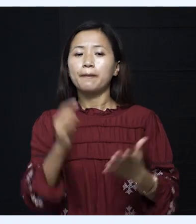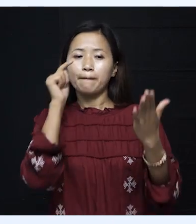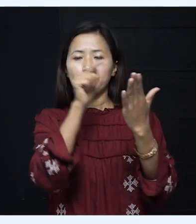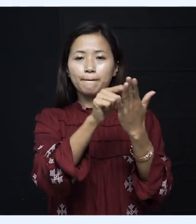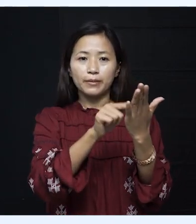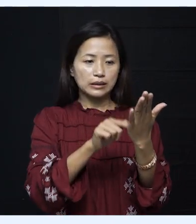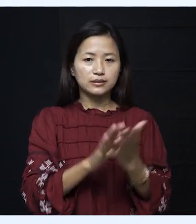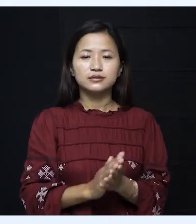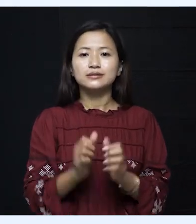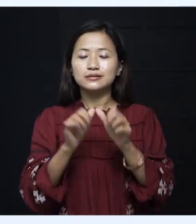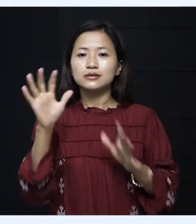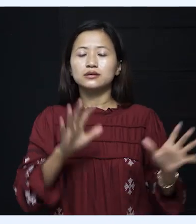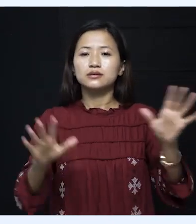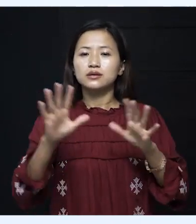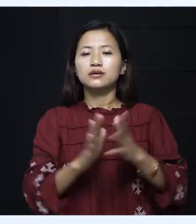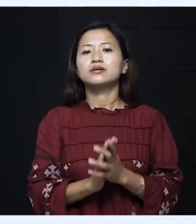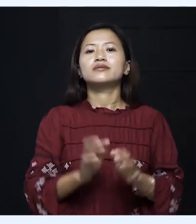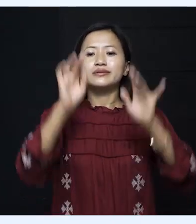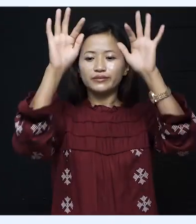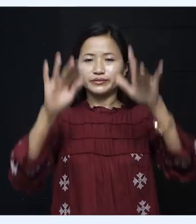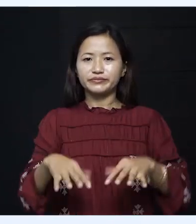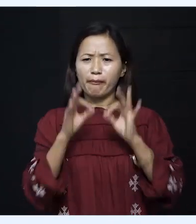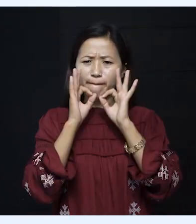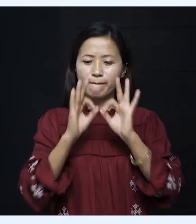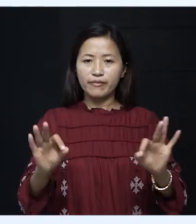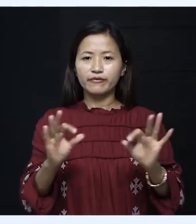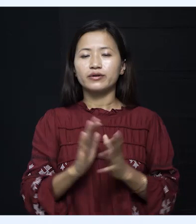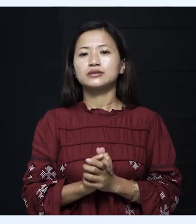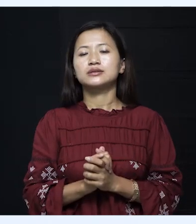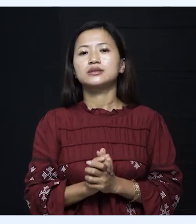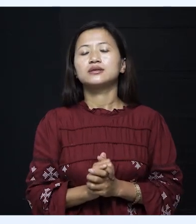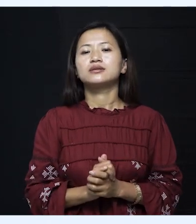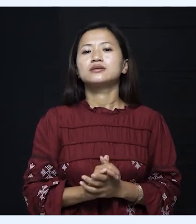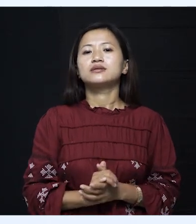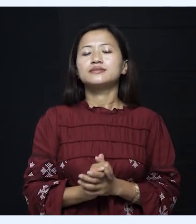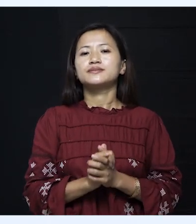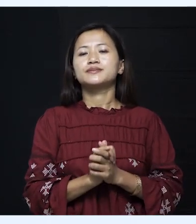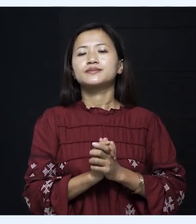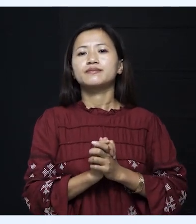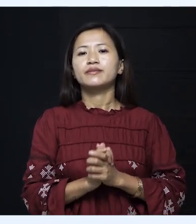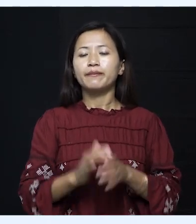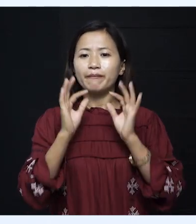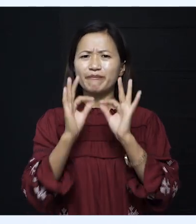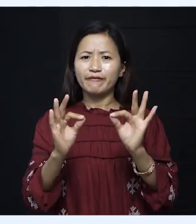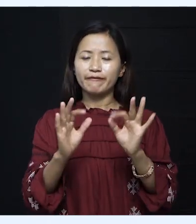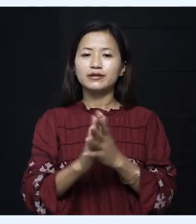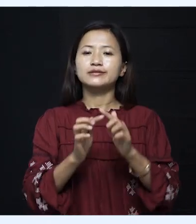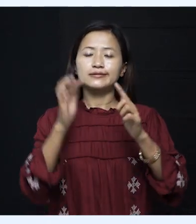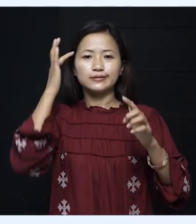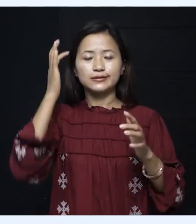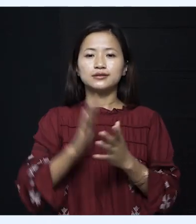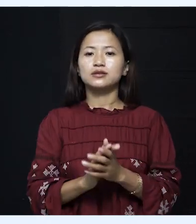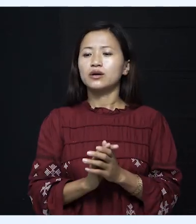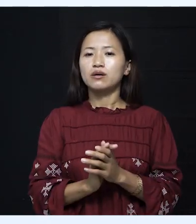predicting that the action of raining would be perfected. So that's when we use, remember, perfect tenses. Under